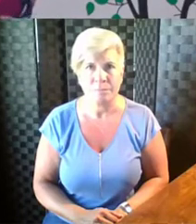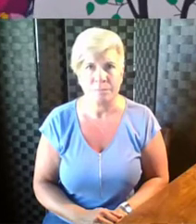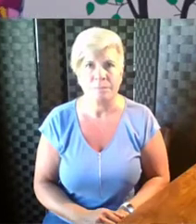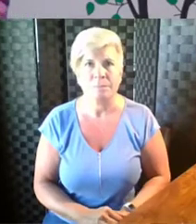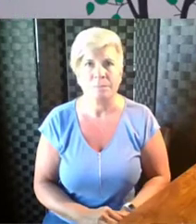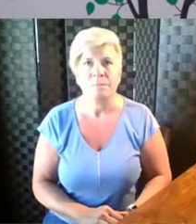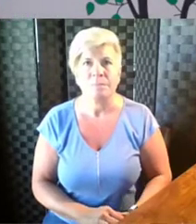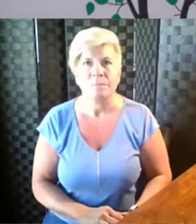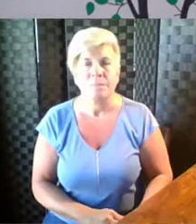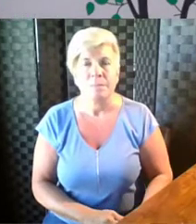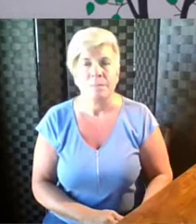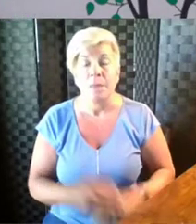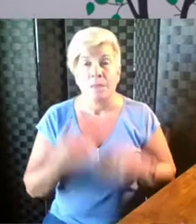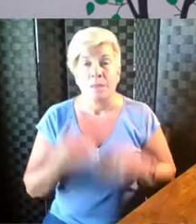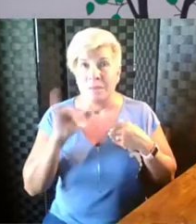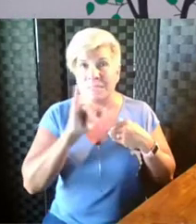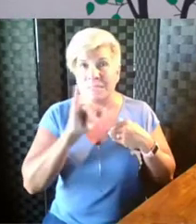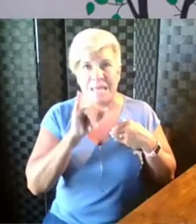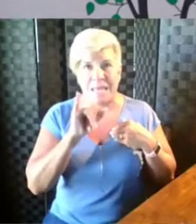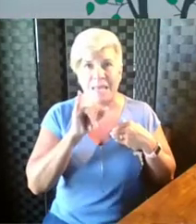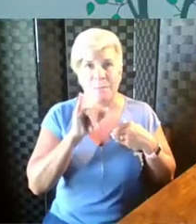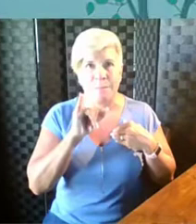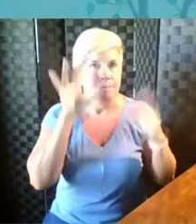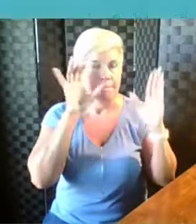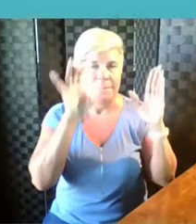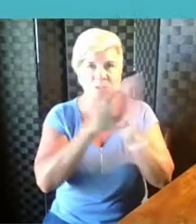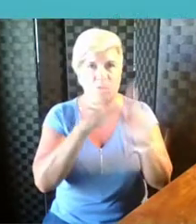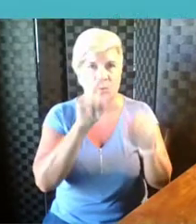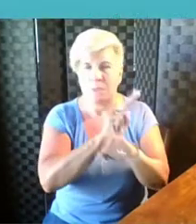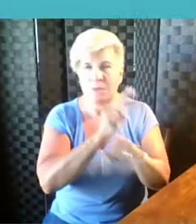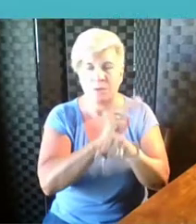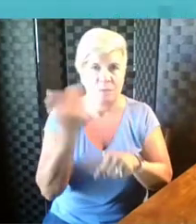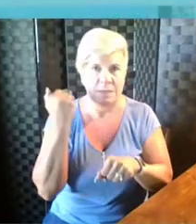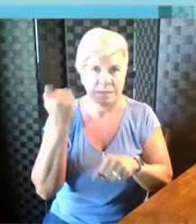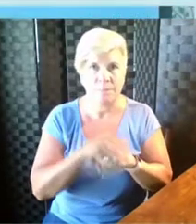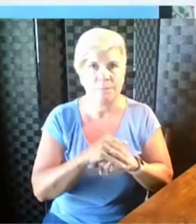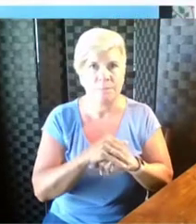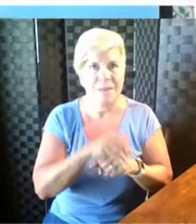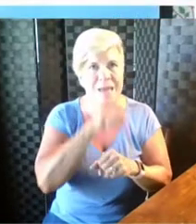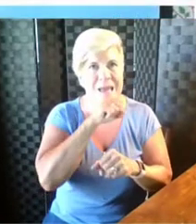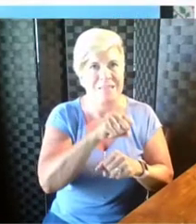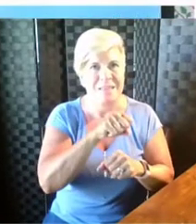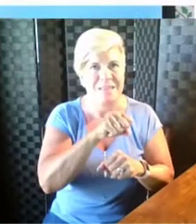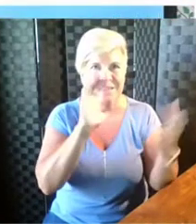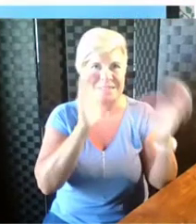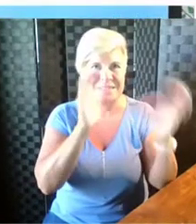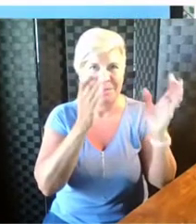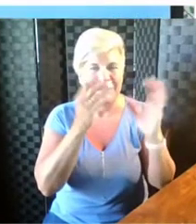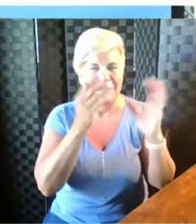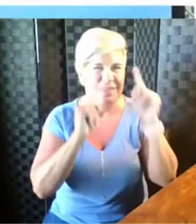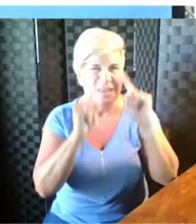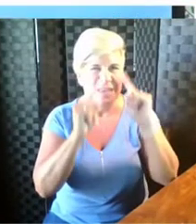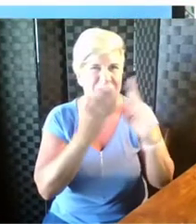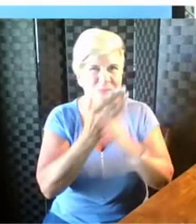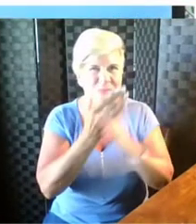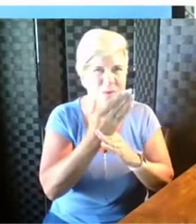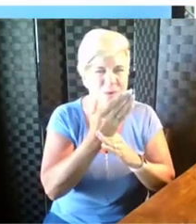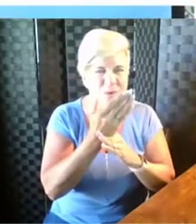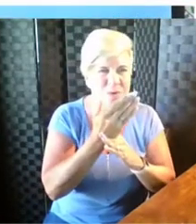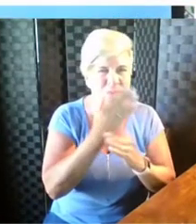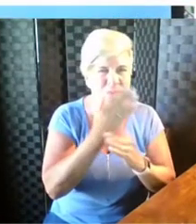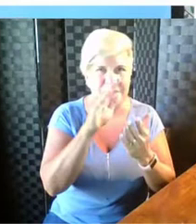All right, so here we have the same infographic that we used last time. I love this analogy of thinking through